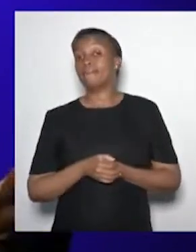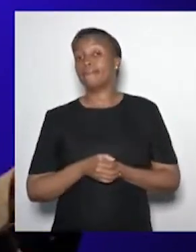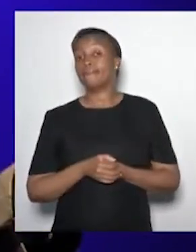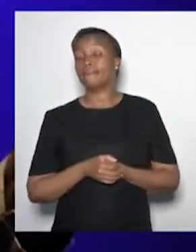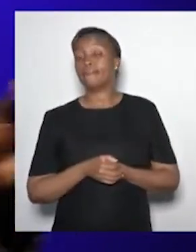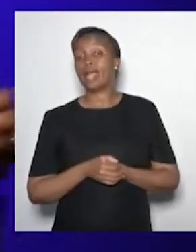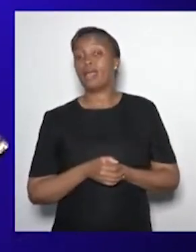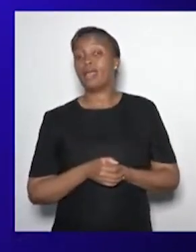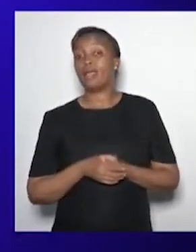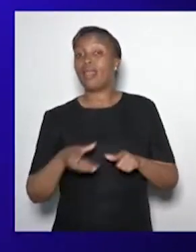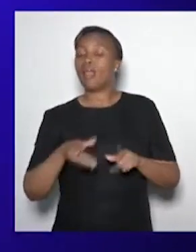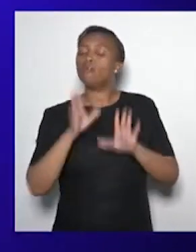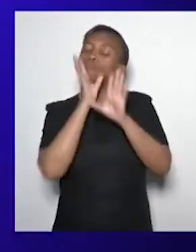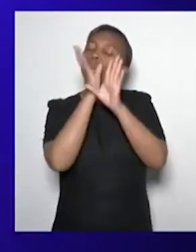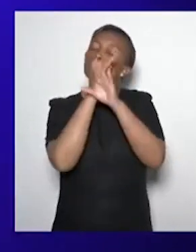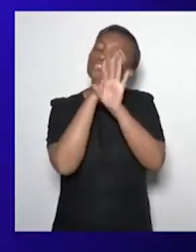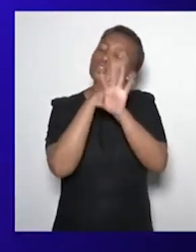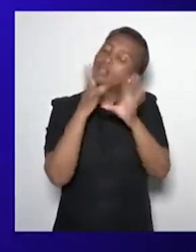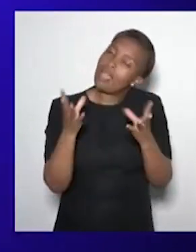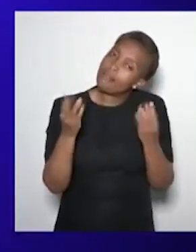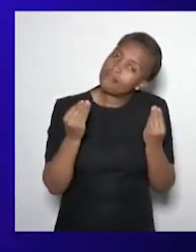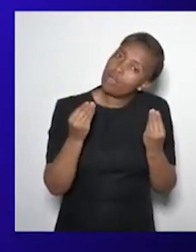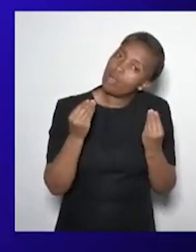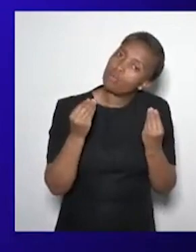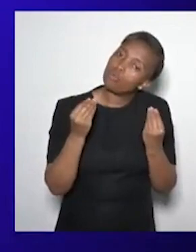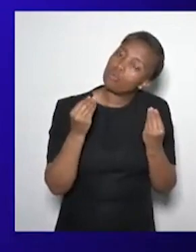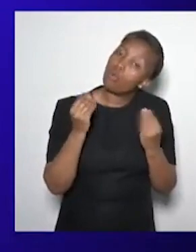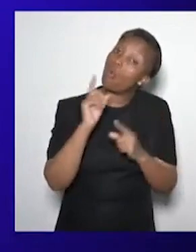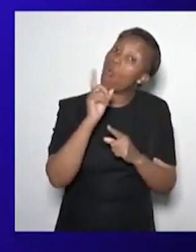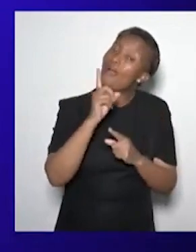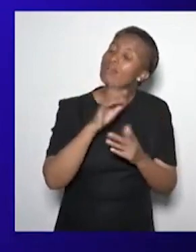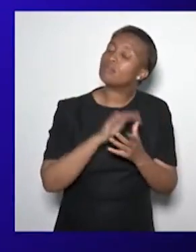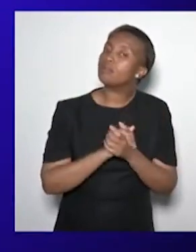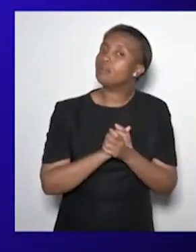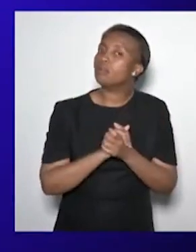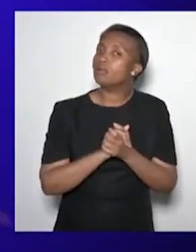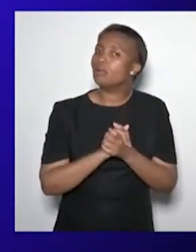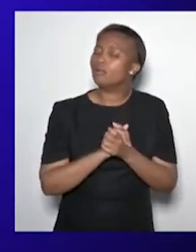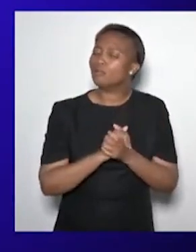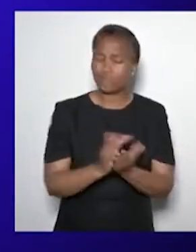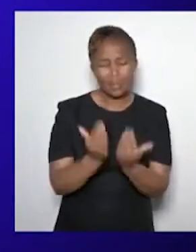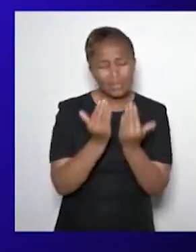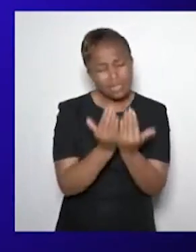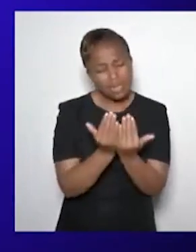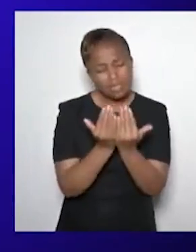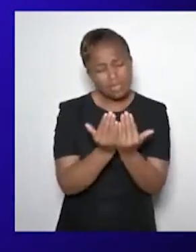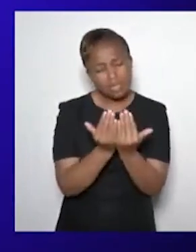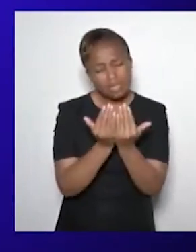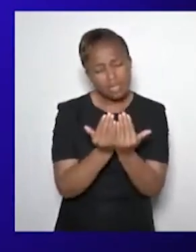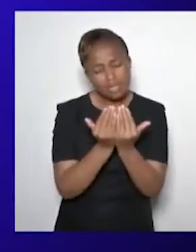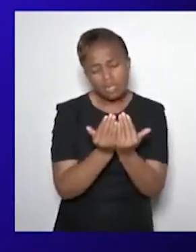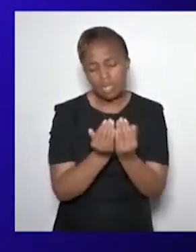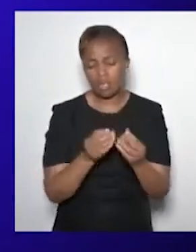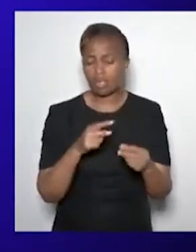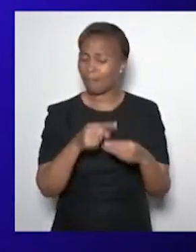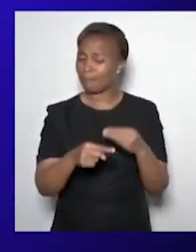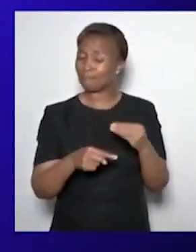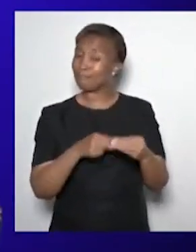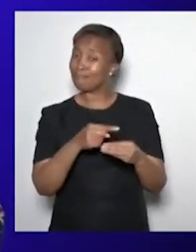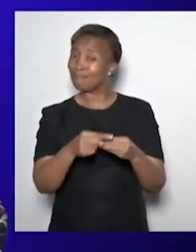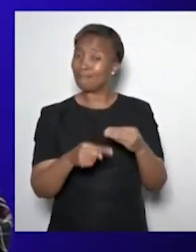Now here is the secret I discovered, Bishop Musa, as I was studying about this